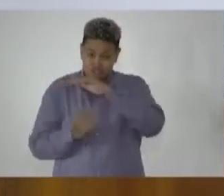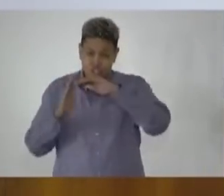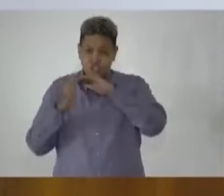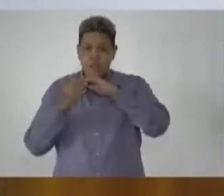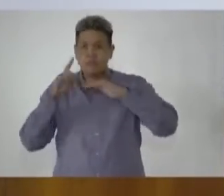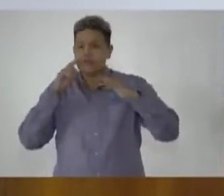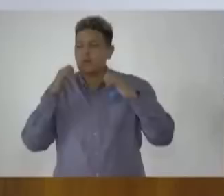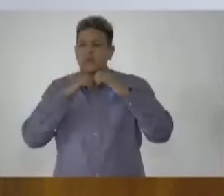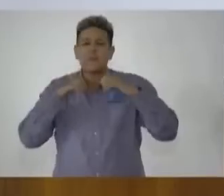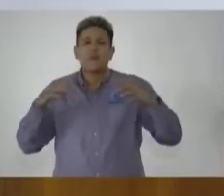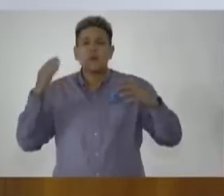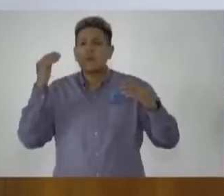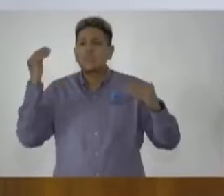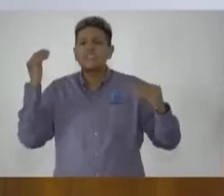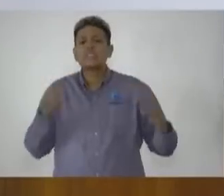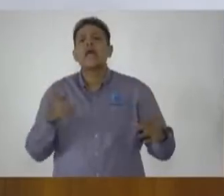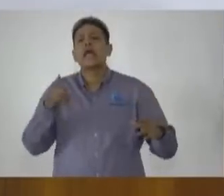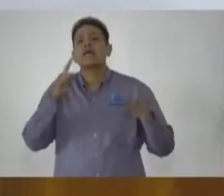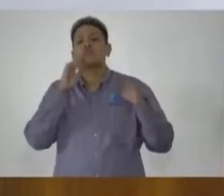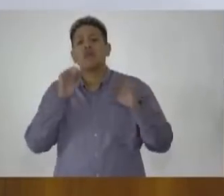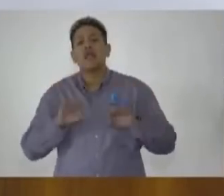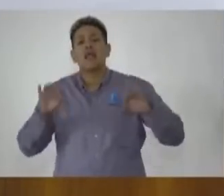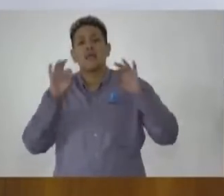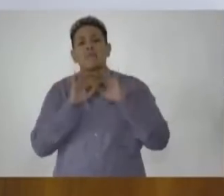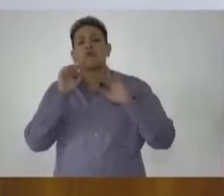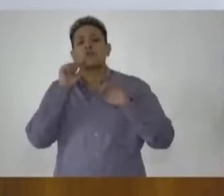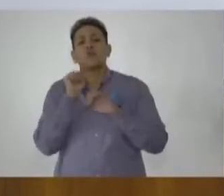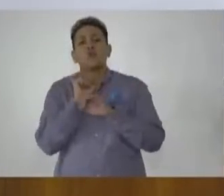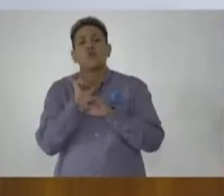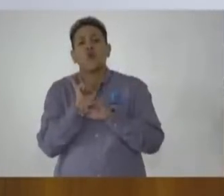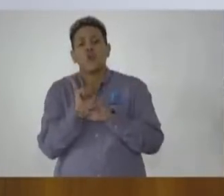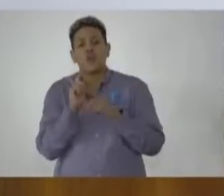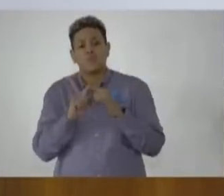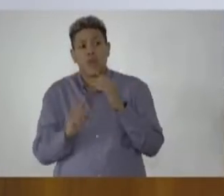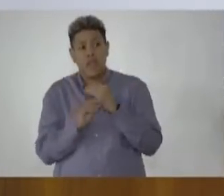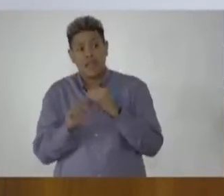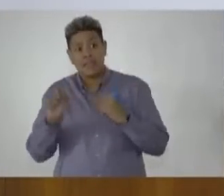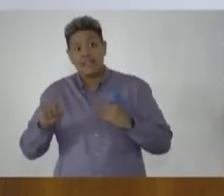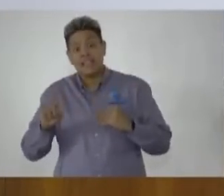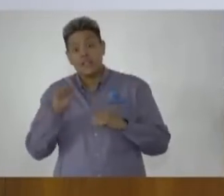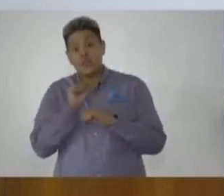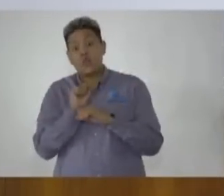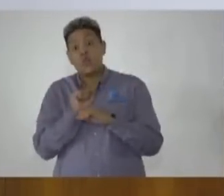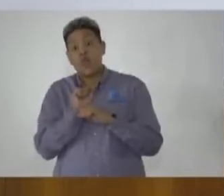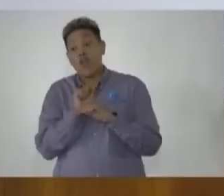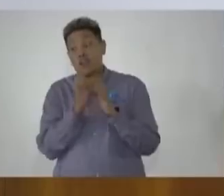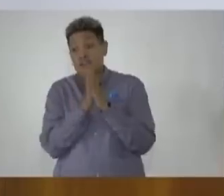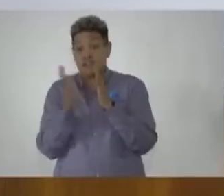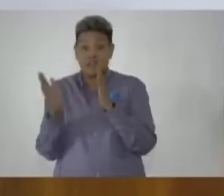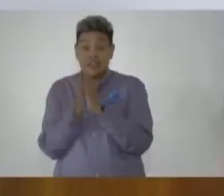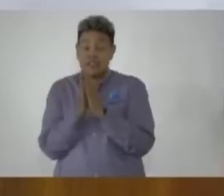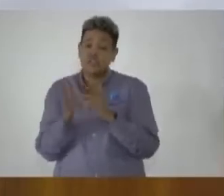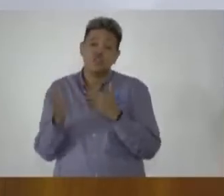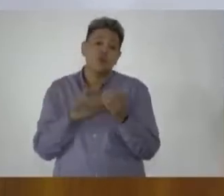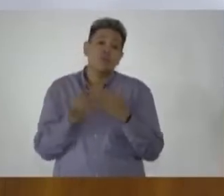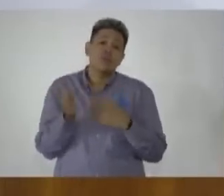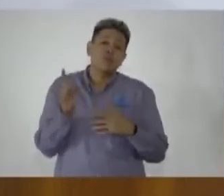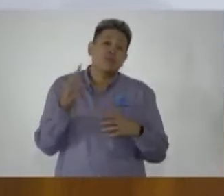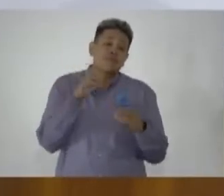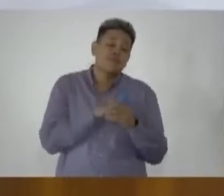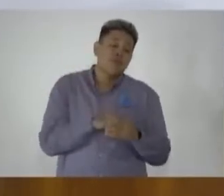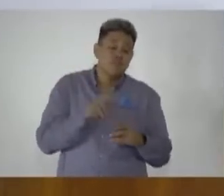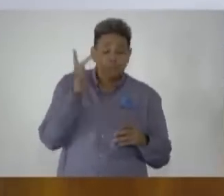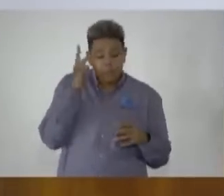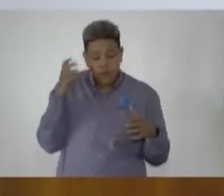goes without saying that there is importance to work and the need to work across party lines.